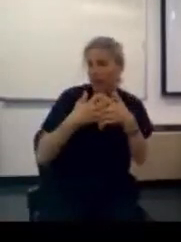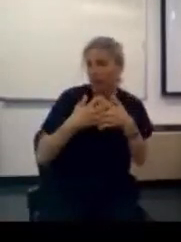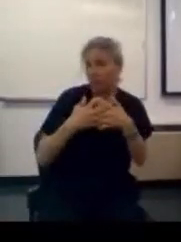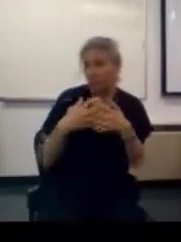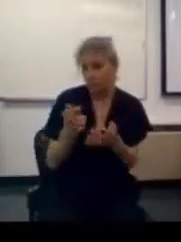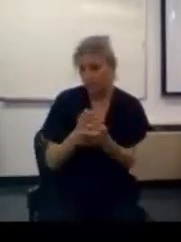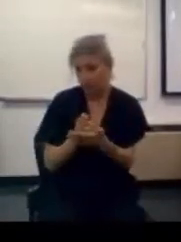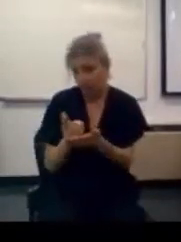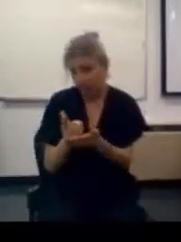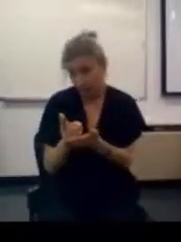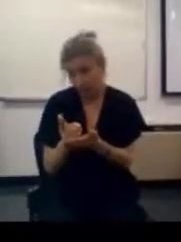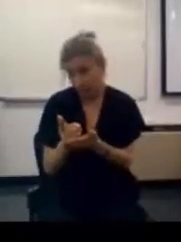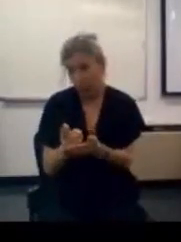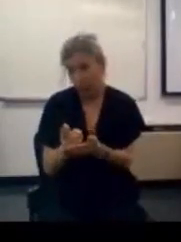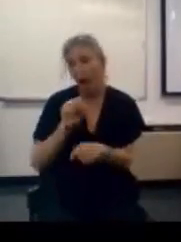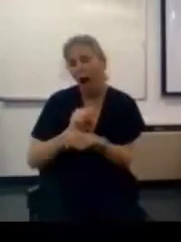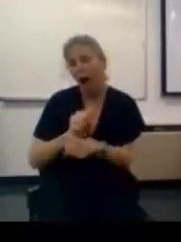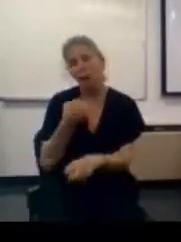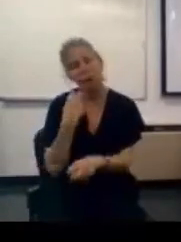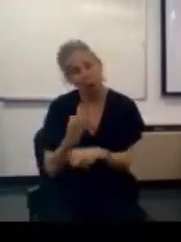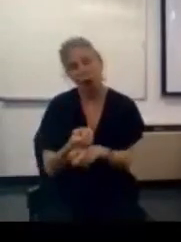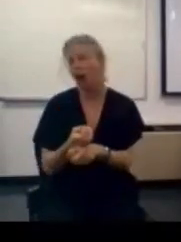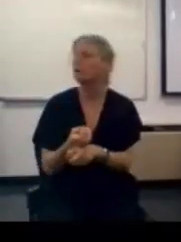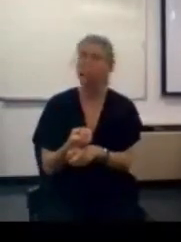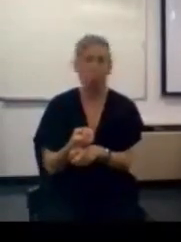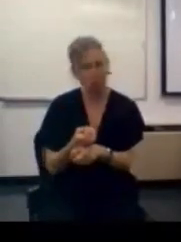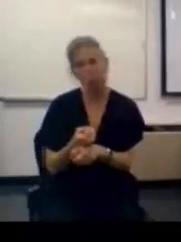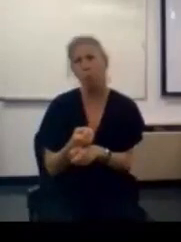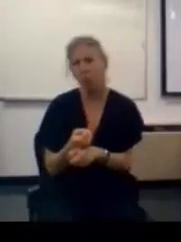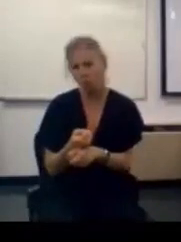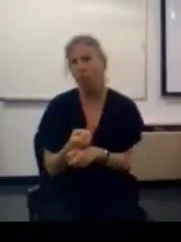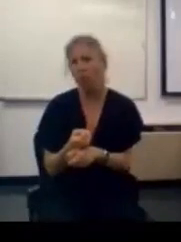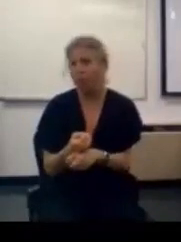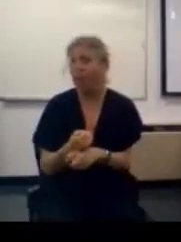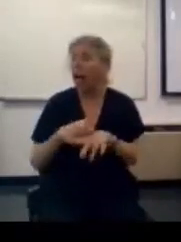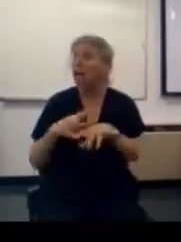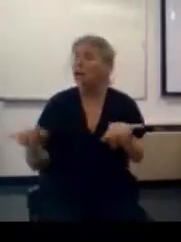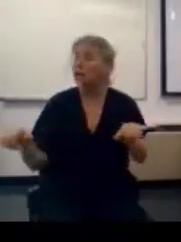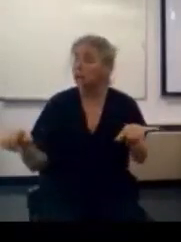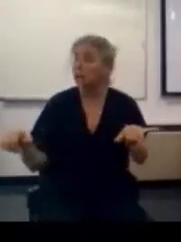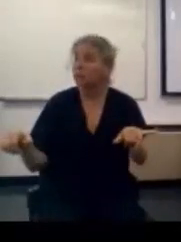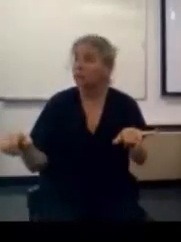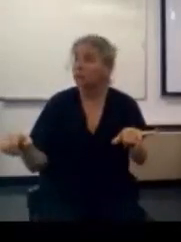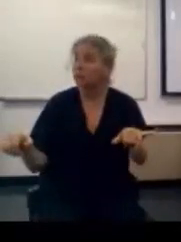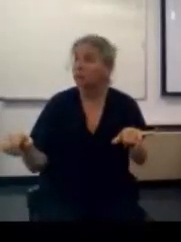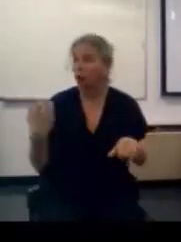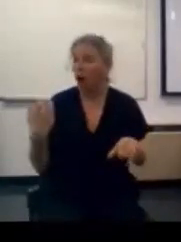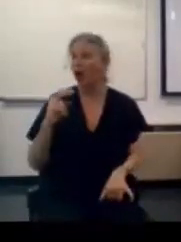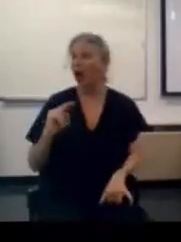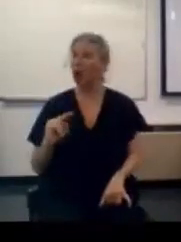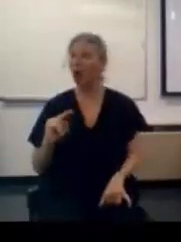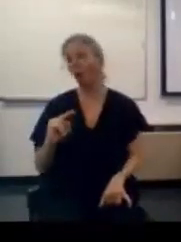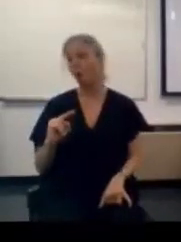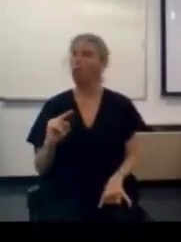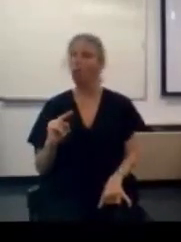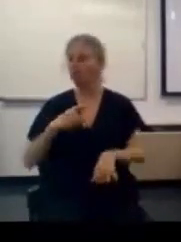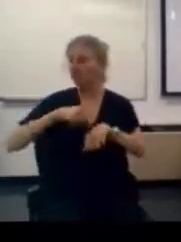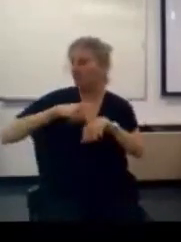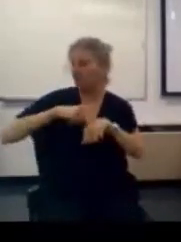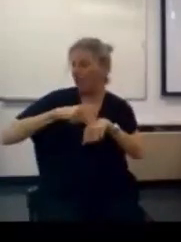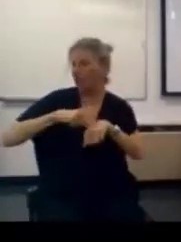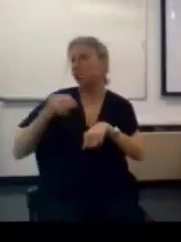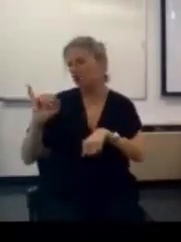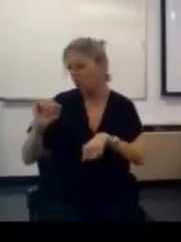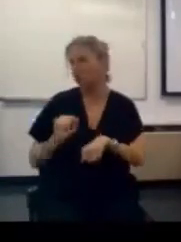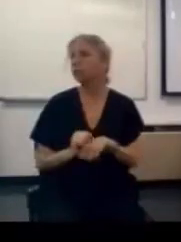those issues. And I have to tell you, I never worked harder in my life, but at the same time, on my